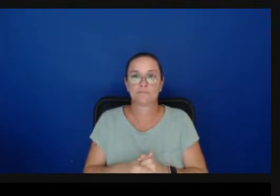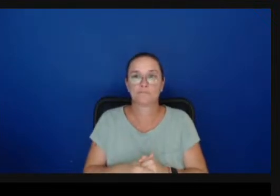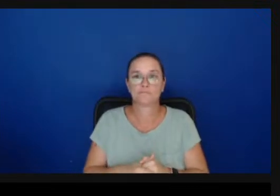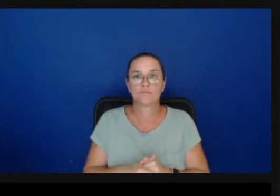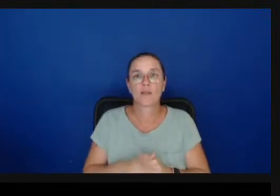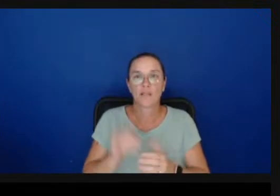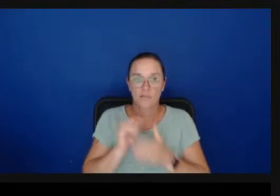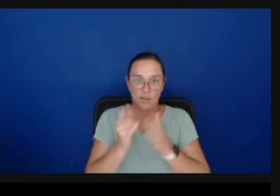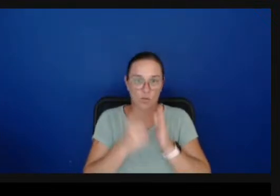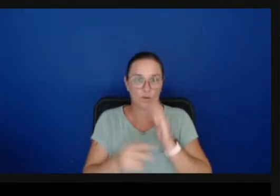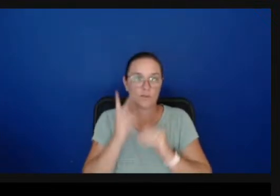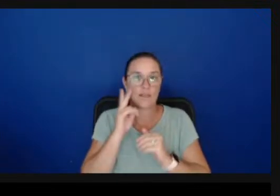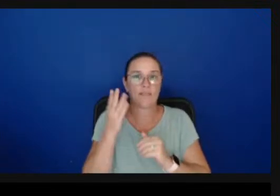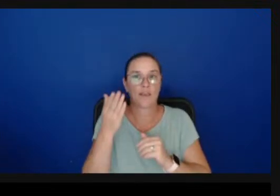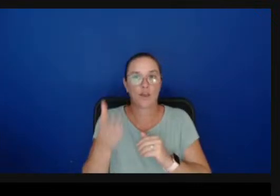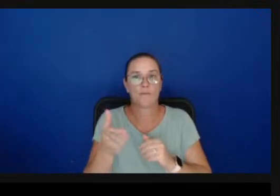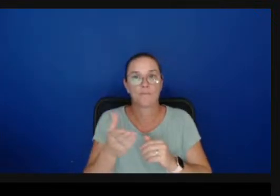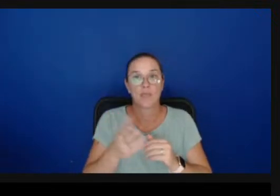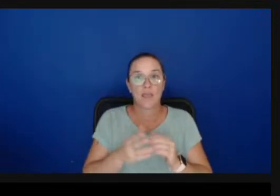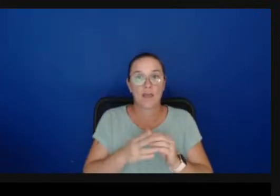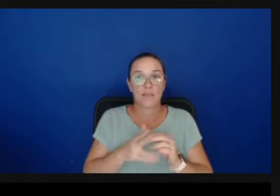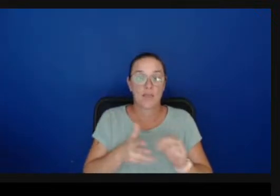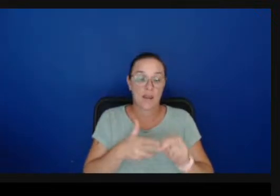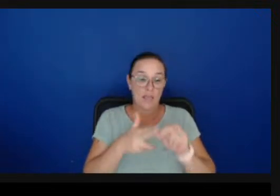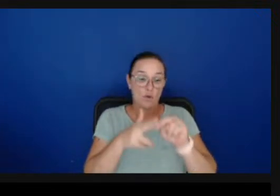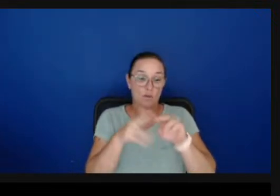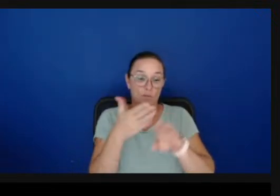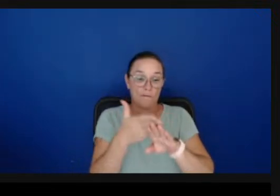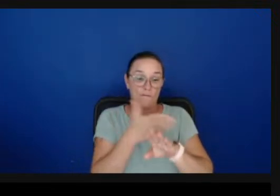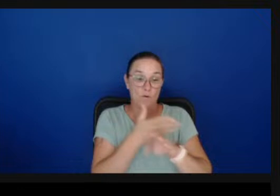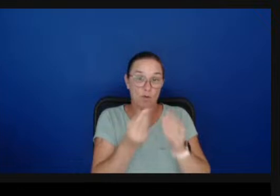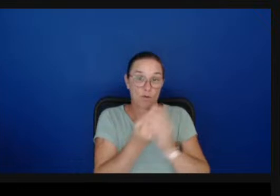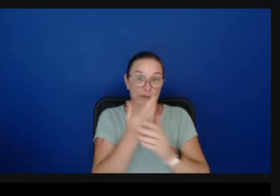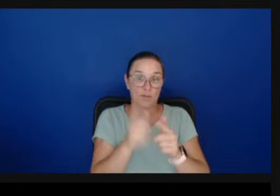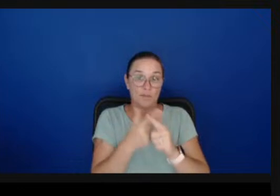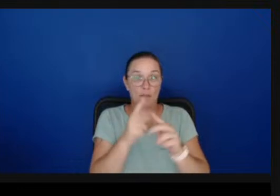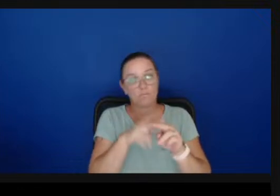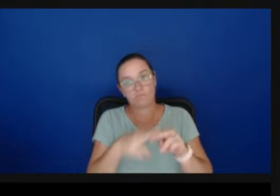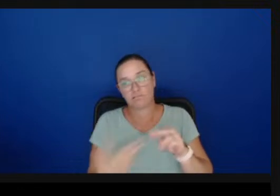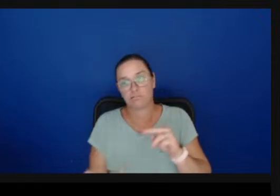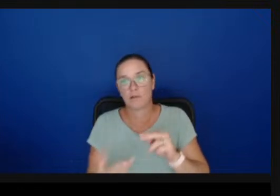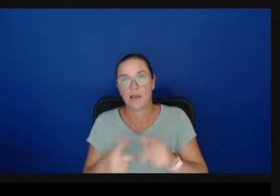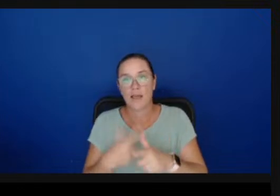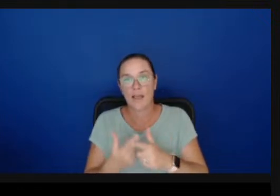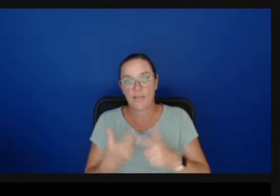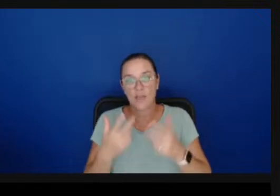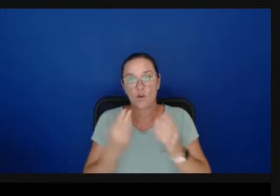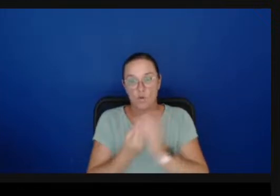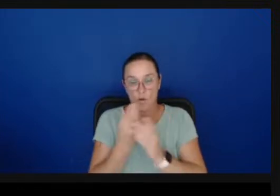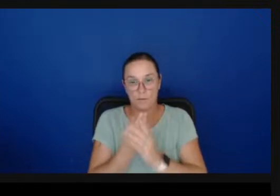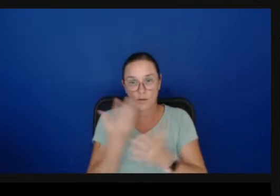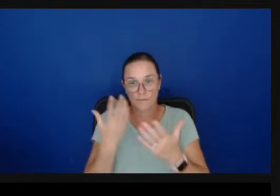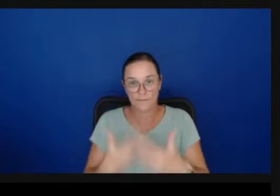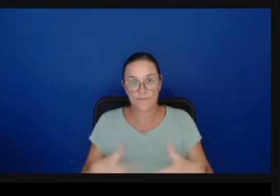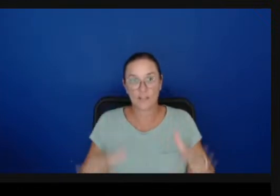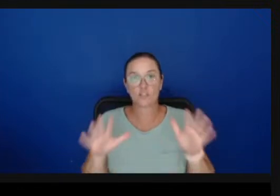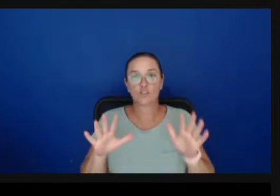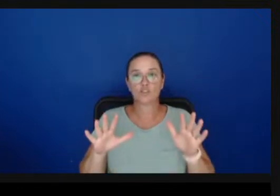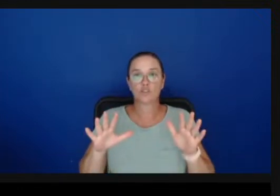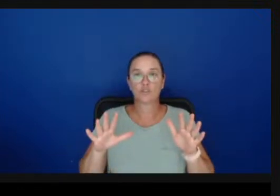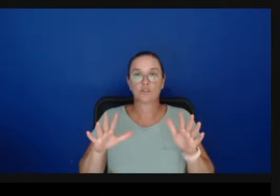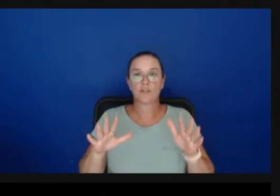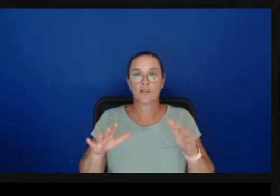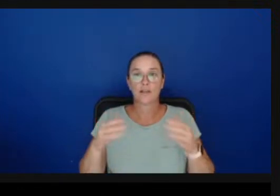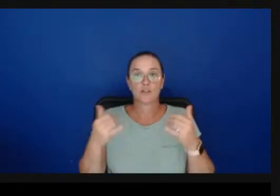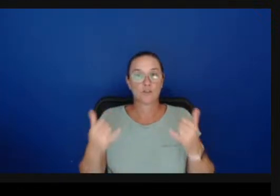here is that increase prior to eruption, decrease following eruption, and then eruption's over. So you're no longer making